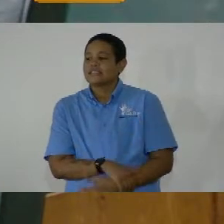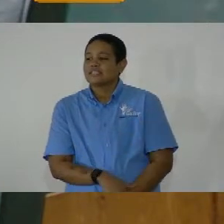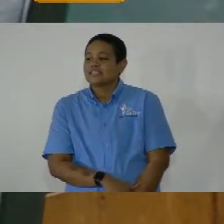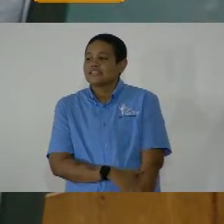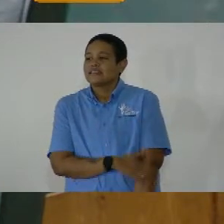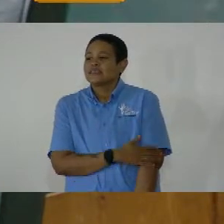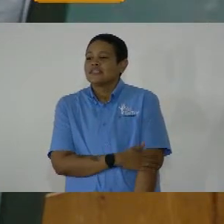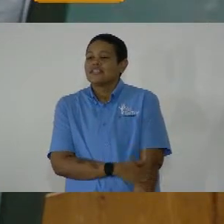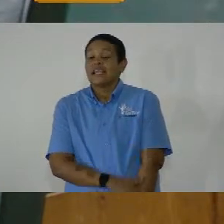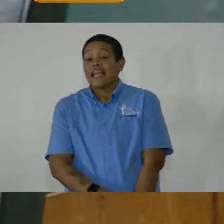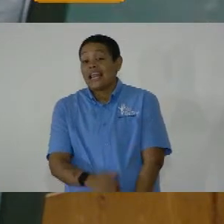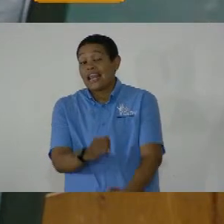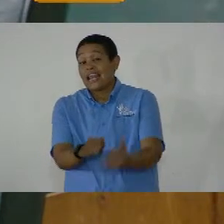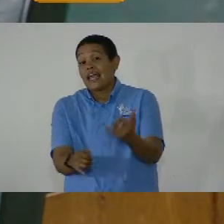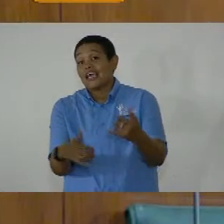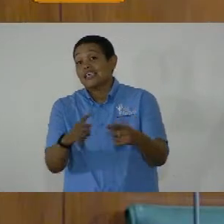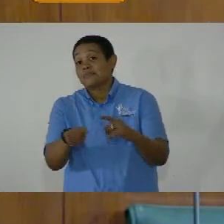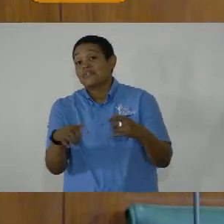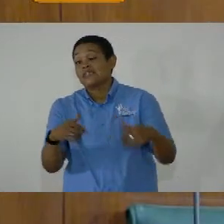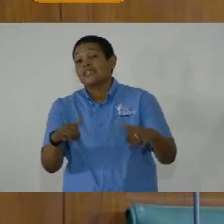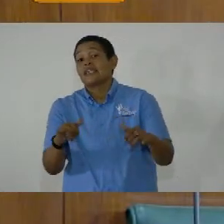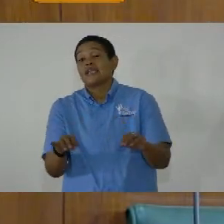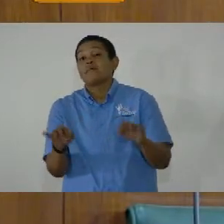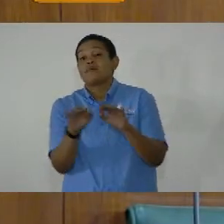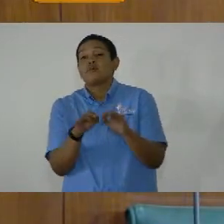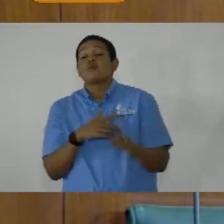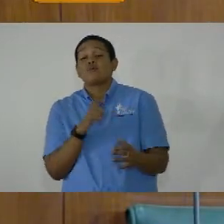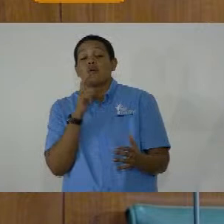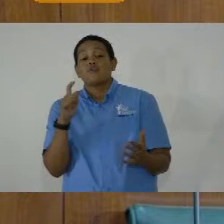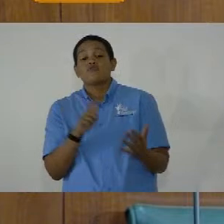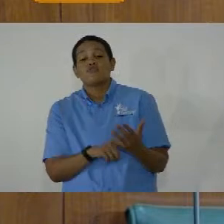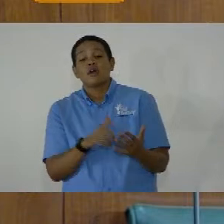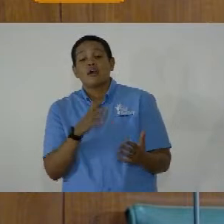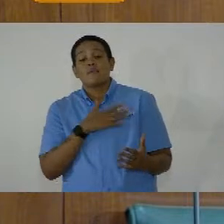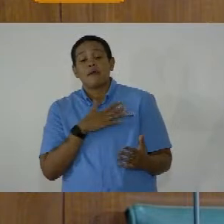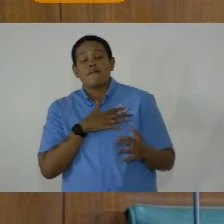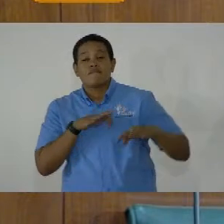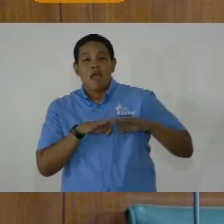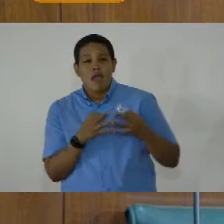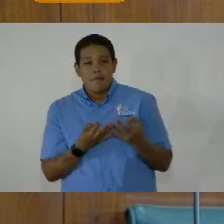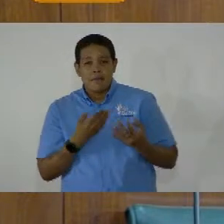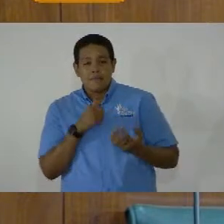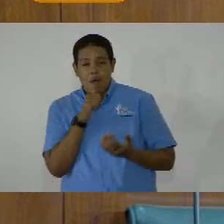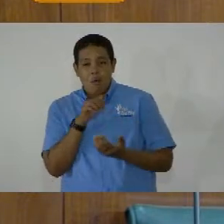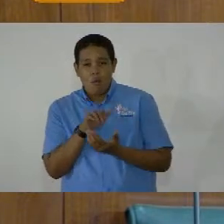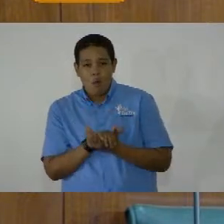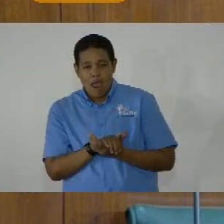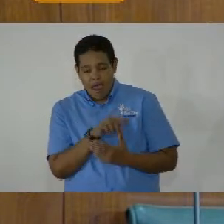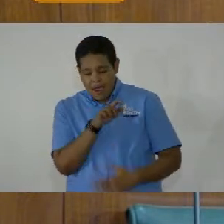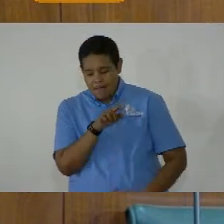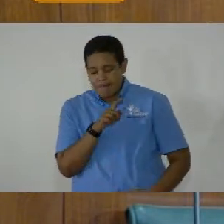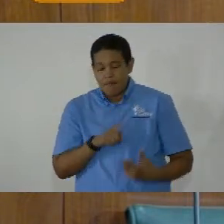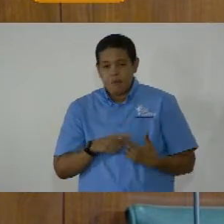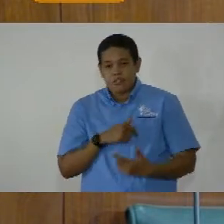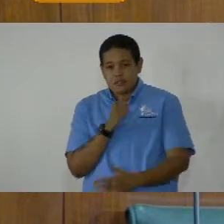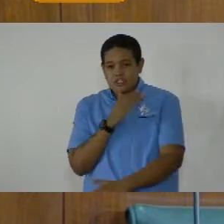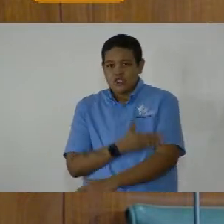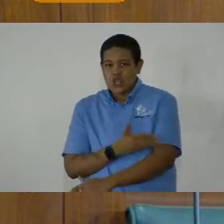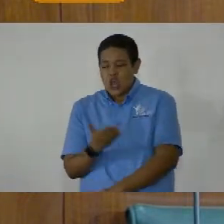Last but not least, Madam Speaker, I want to recognize my family, my wife and my